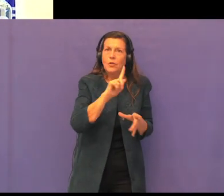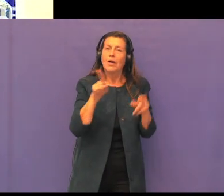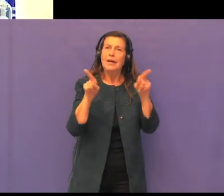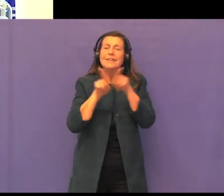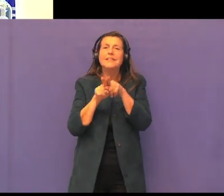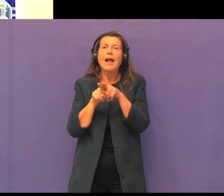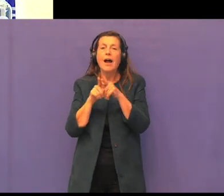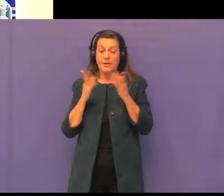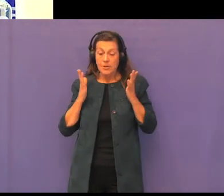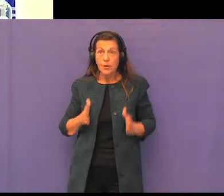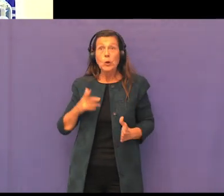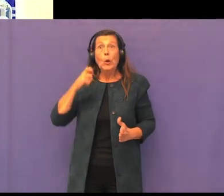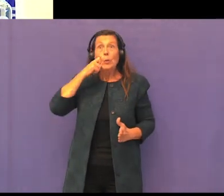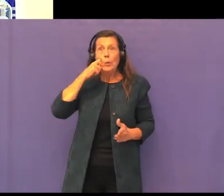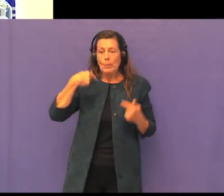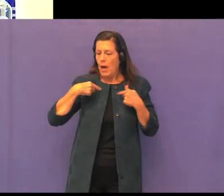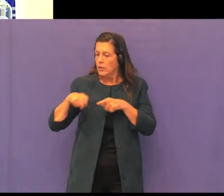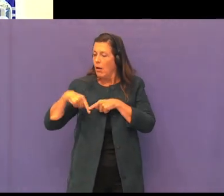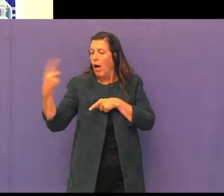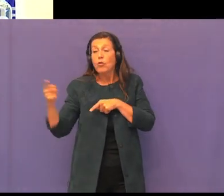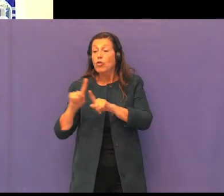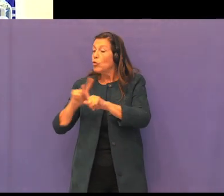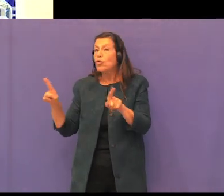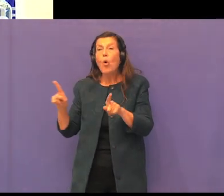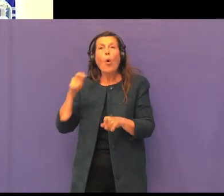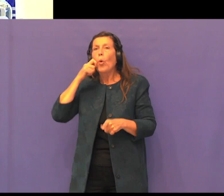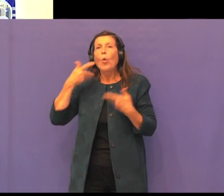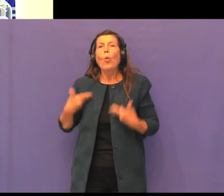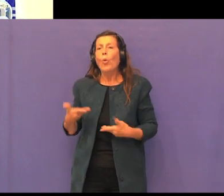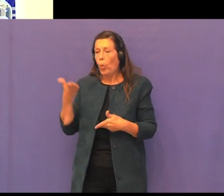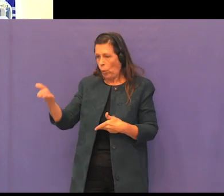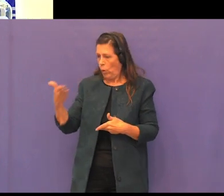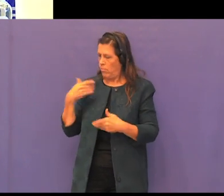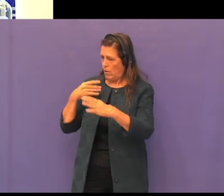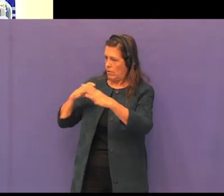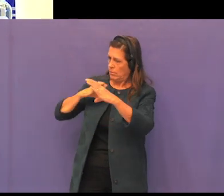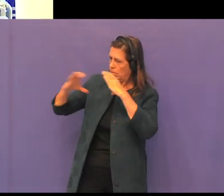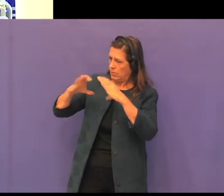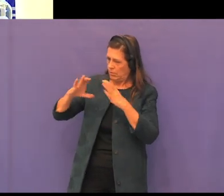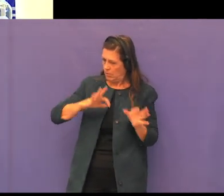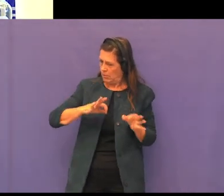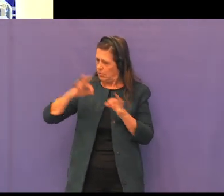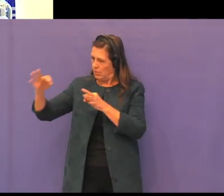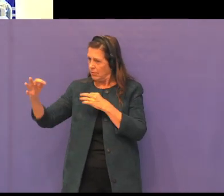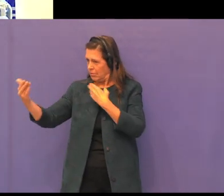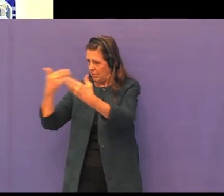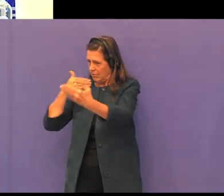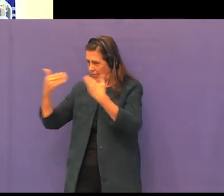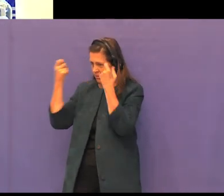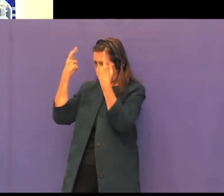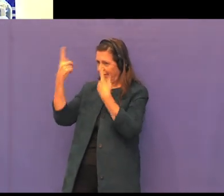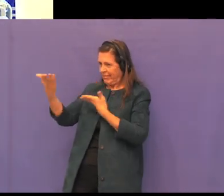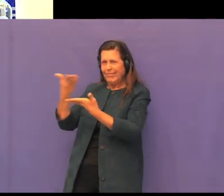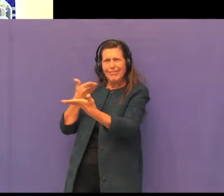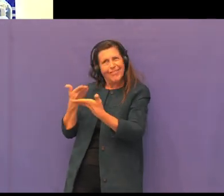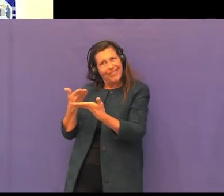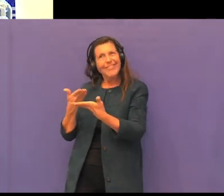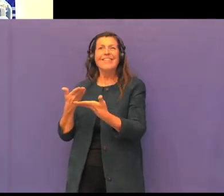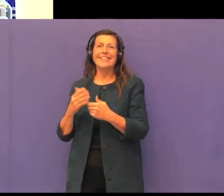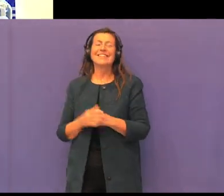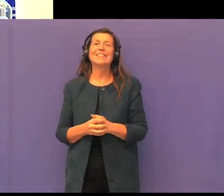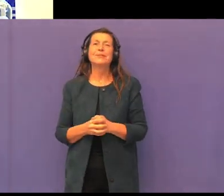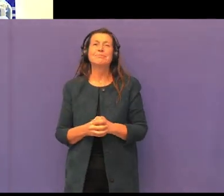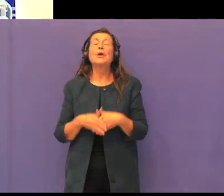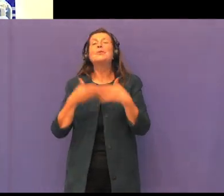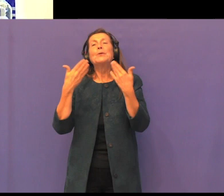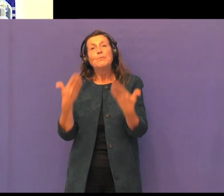questions come in, so I'm going to go with the ones with the most votes first. We'll also get them on the screen, so you should be able to